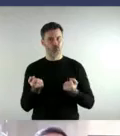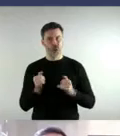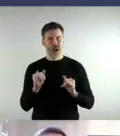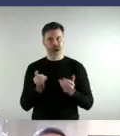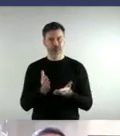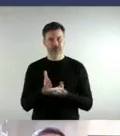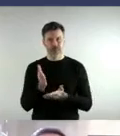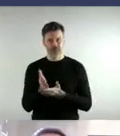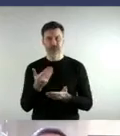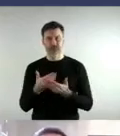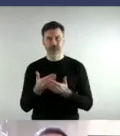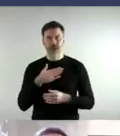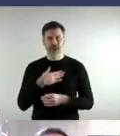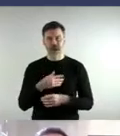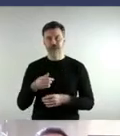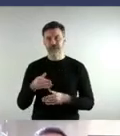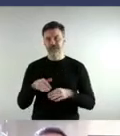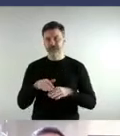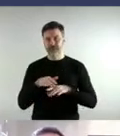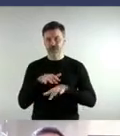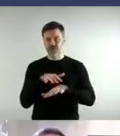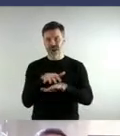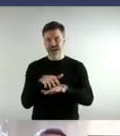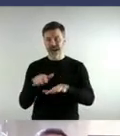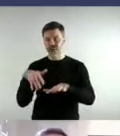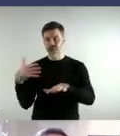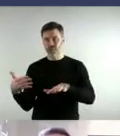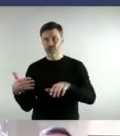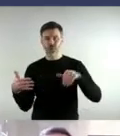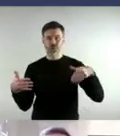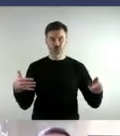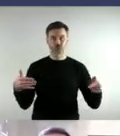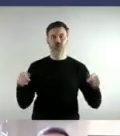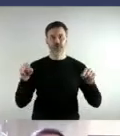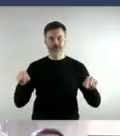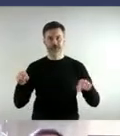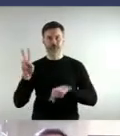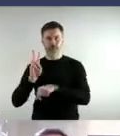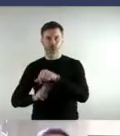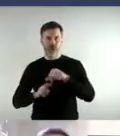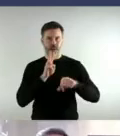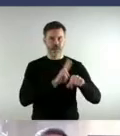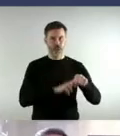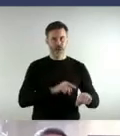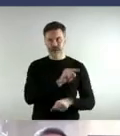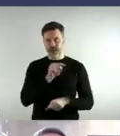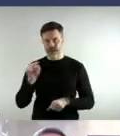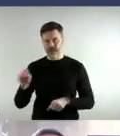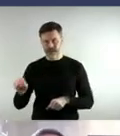then it might provide problematic for reaction. So we have two different facilities on two sides of the city.